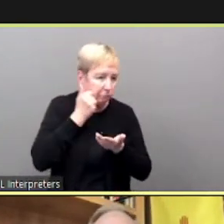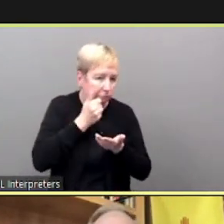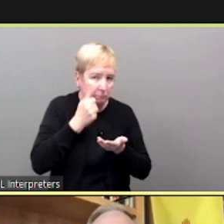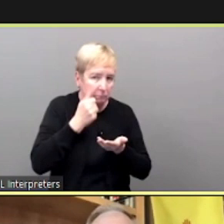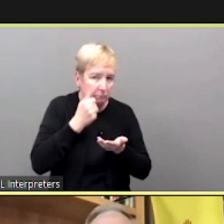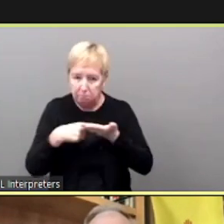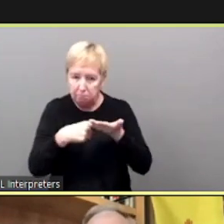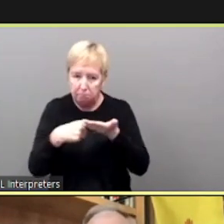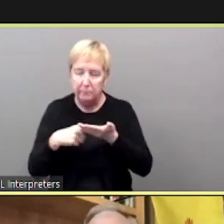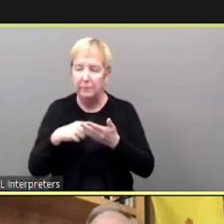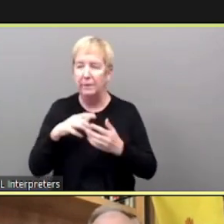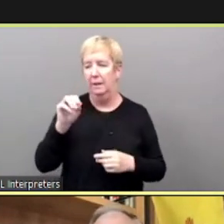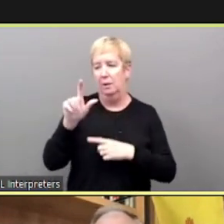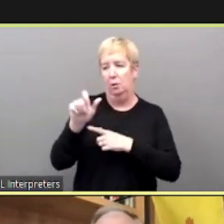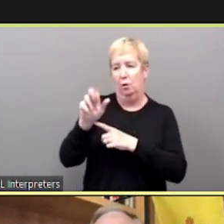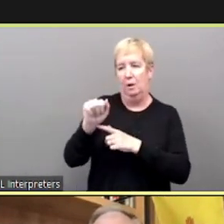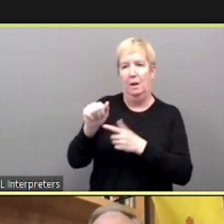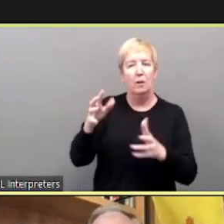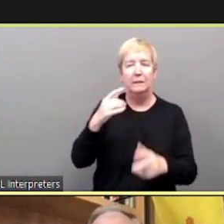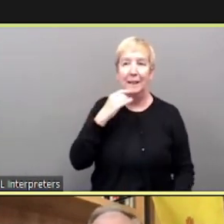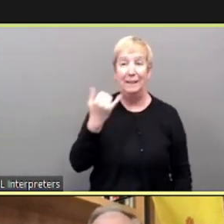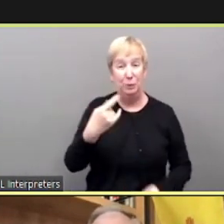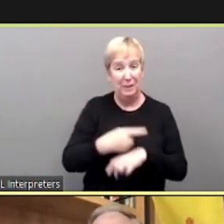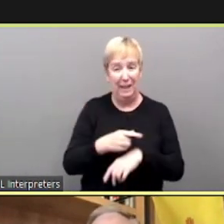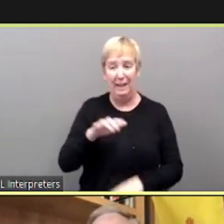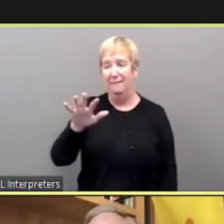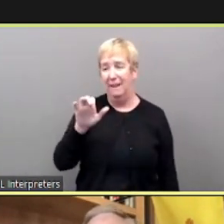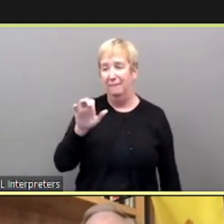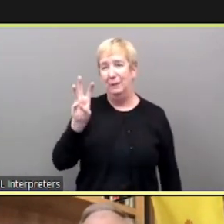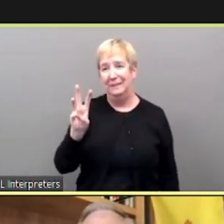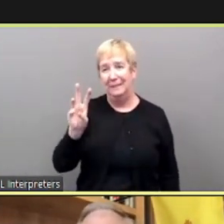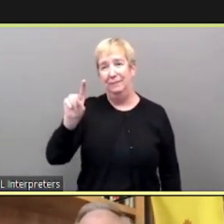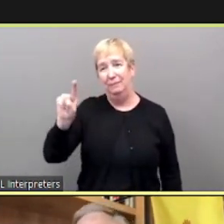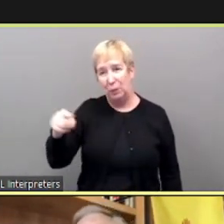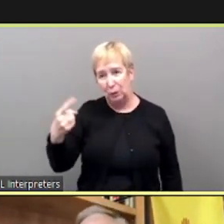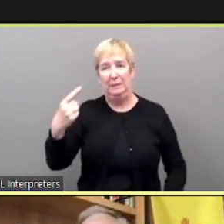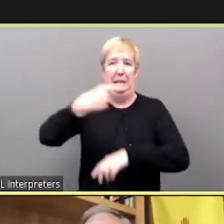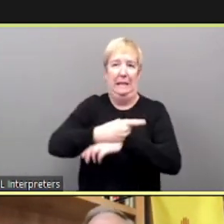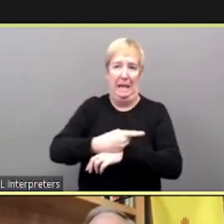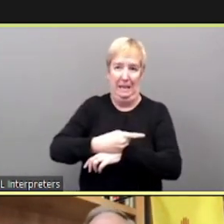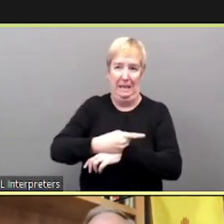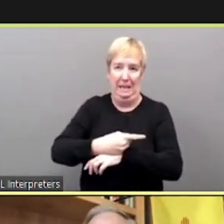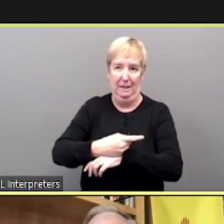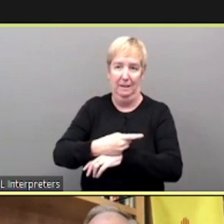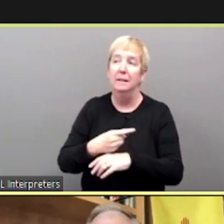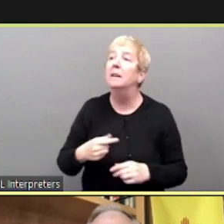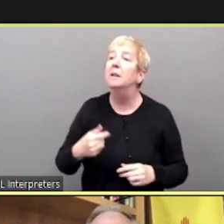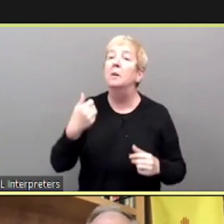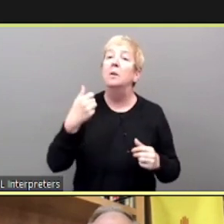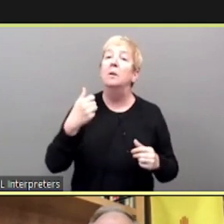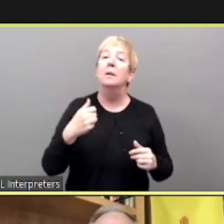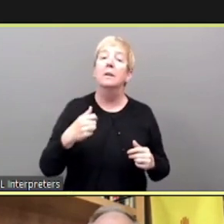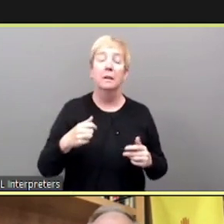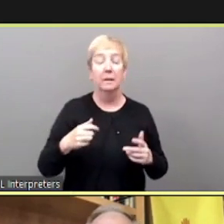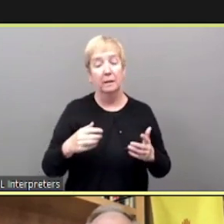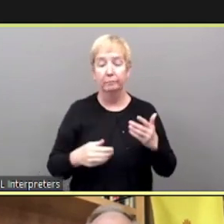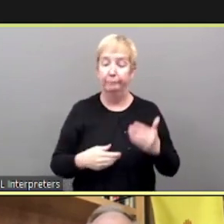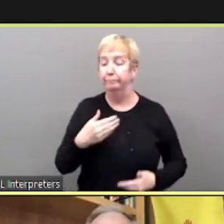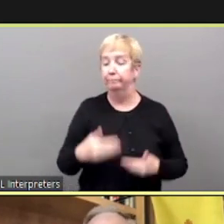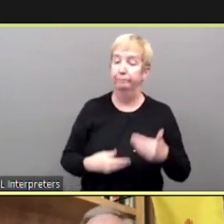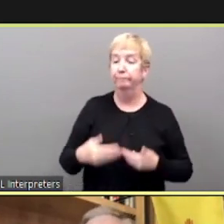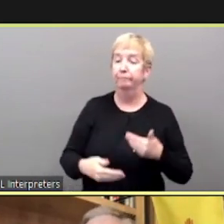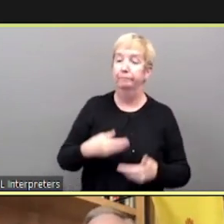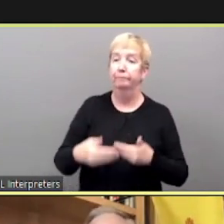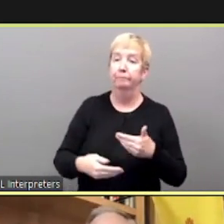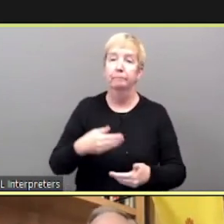Laura mentioned, we're on day 561 of COVID, and we've changed course about 561 consecutive days based